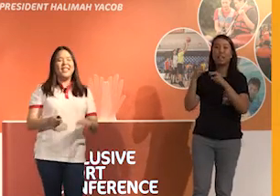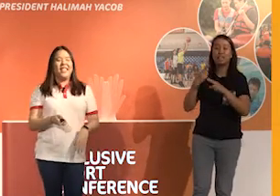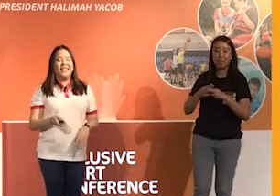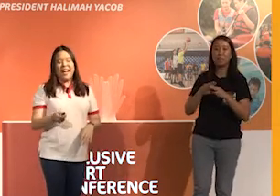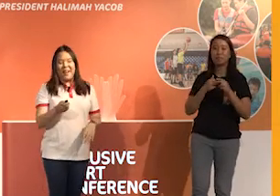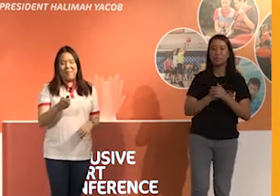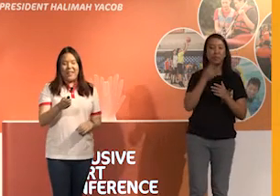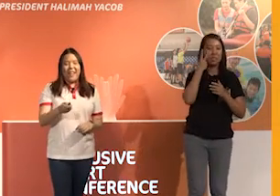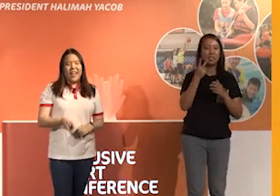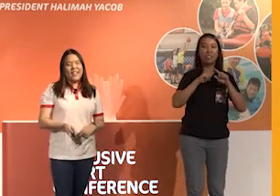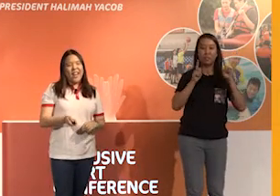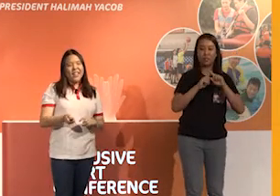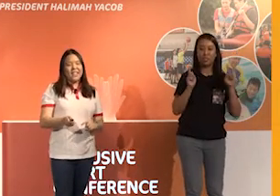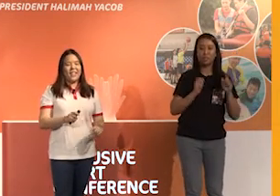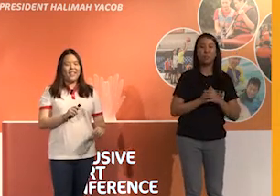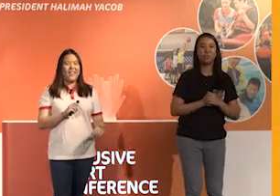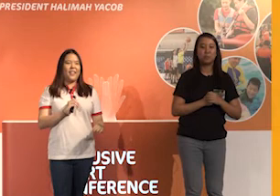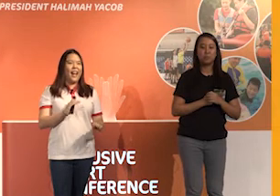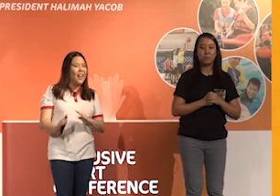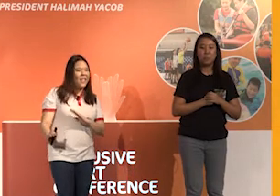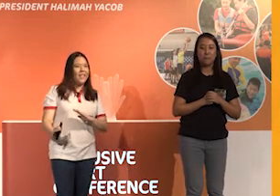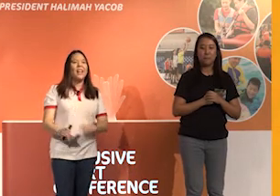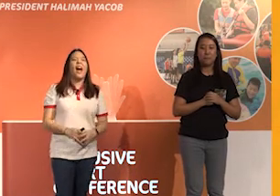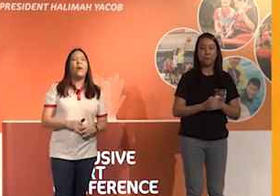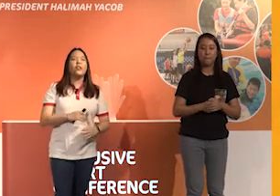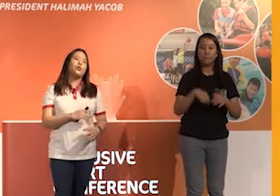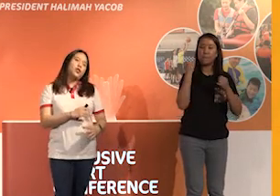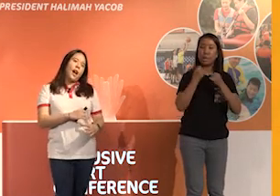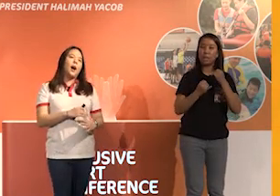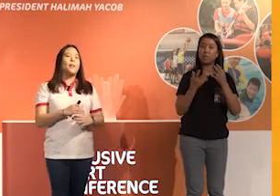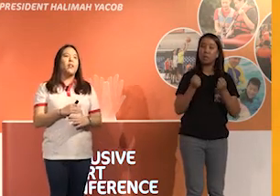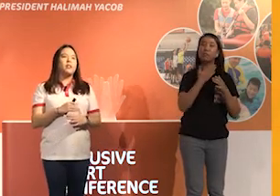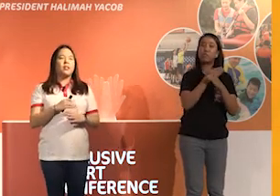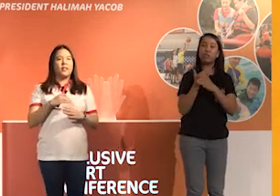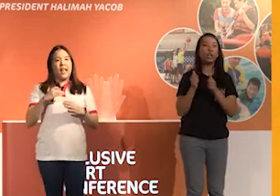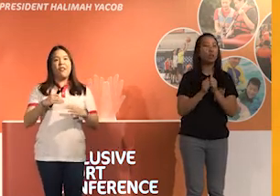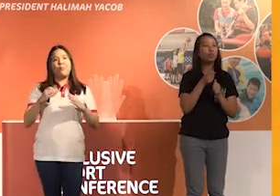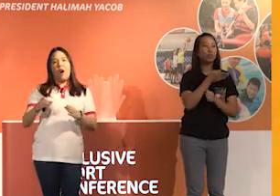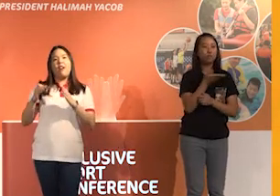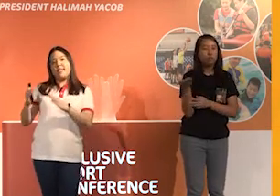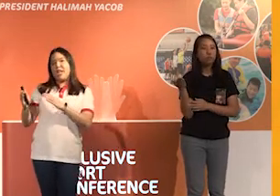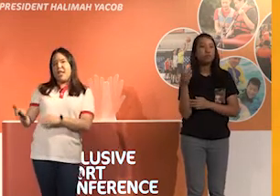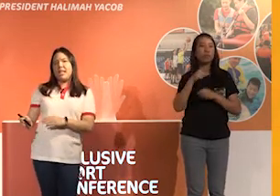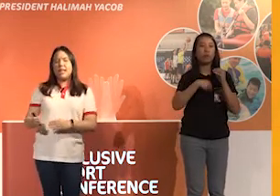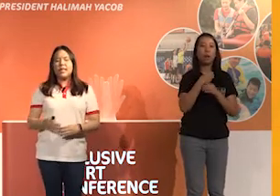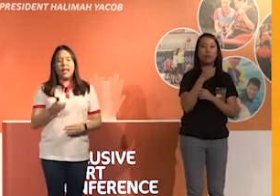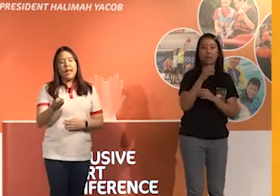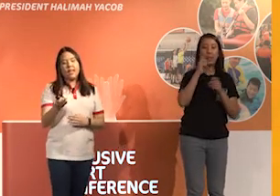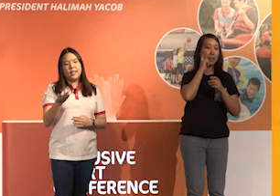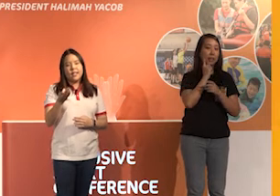difference. Yeah. And then lastly, I want to share about dashboard